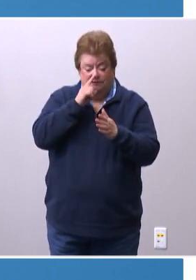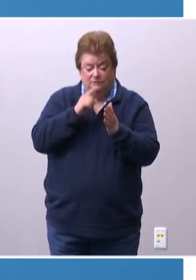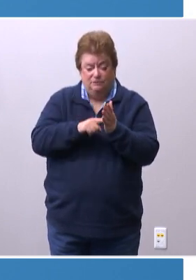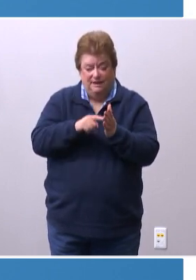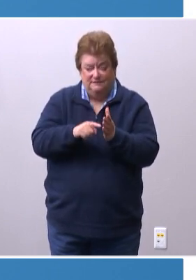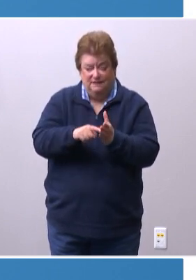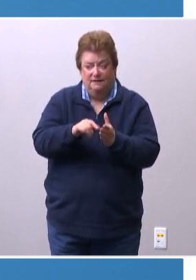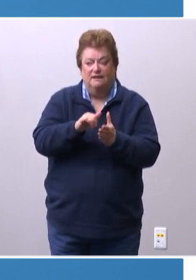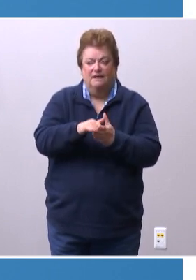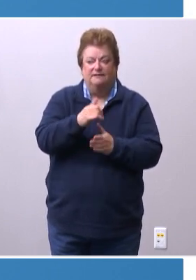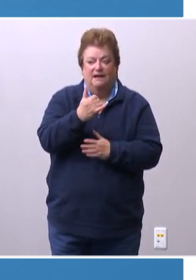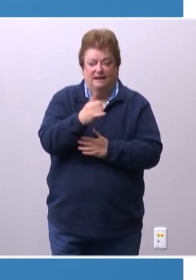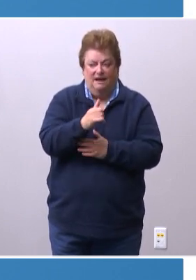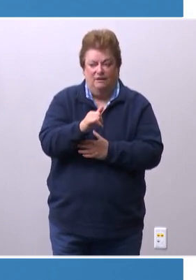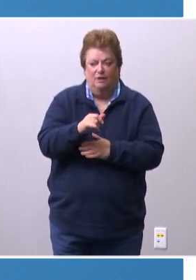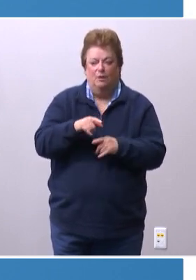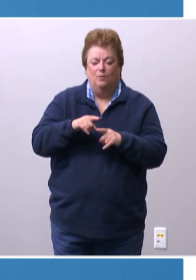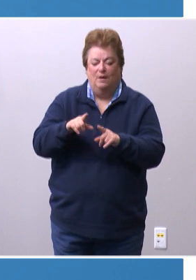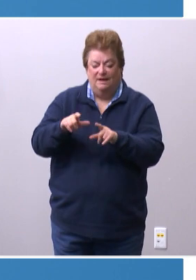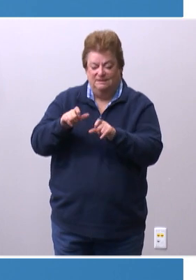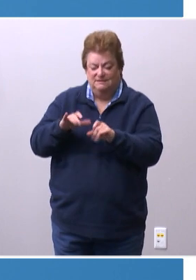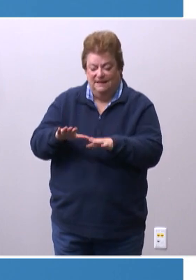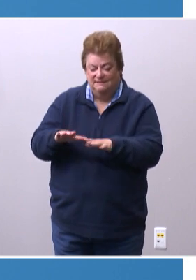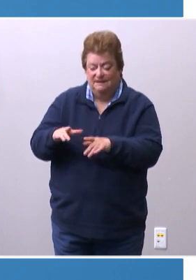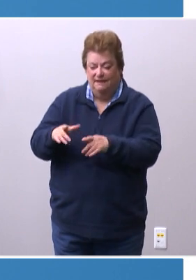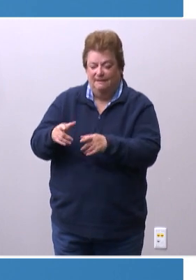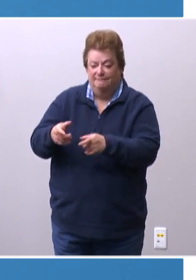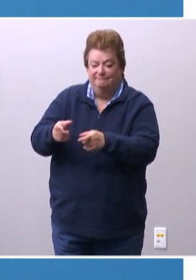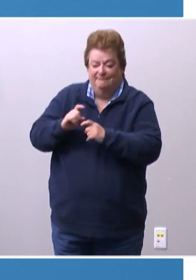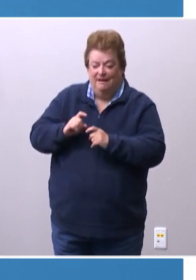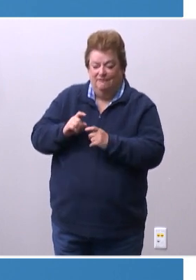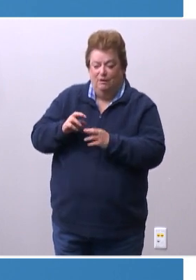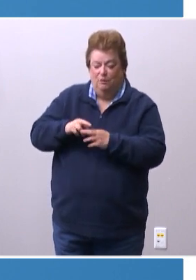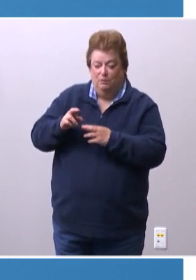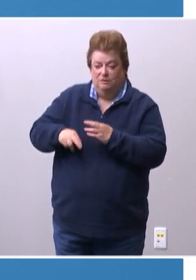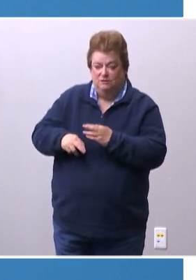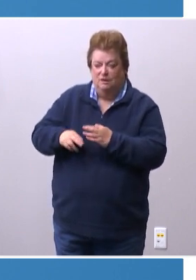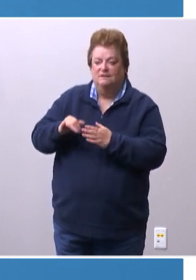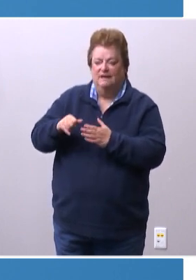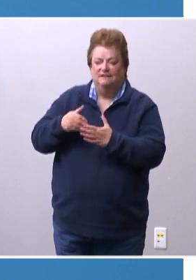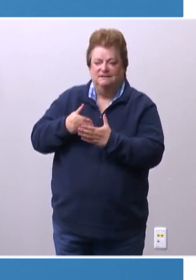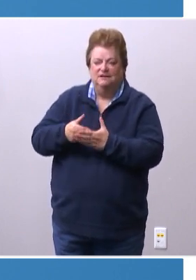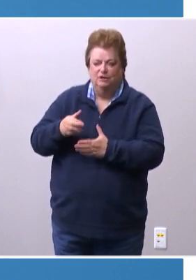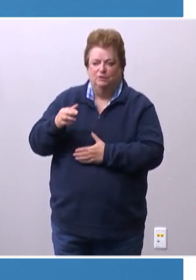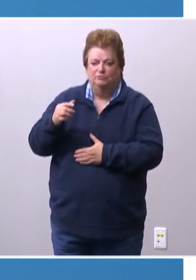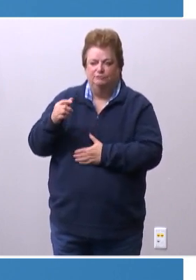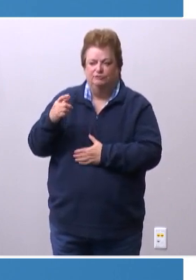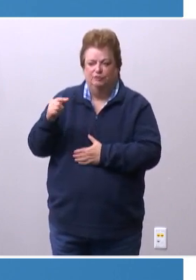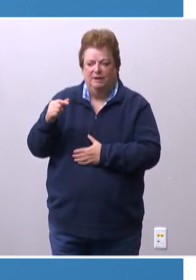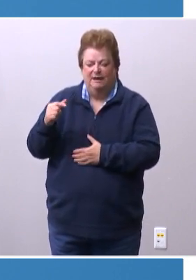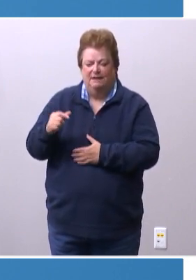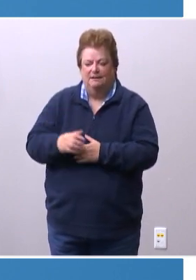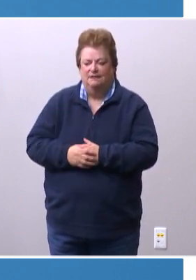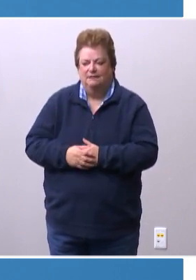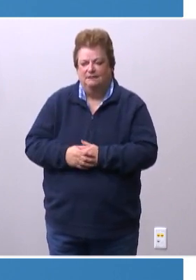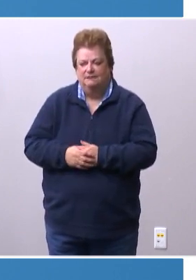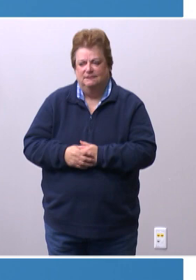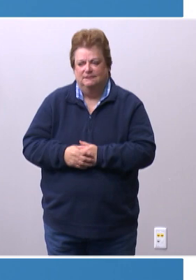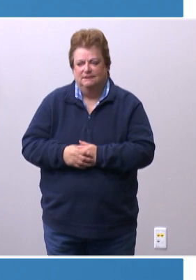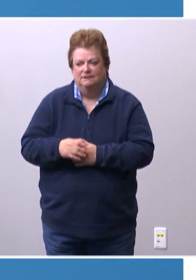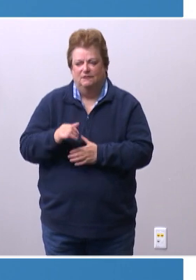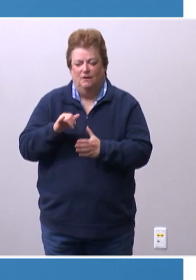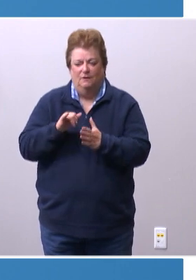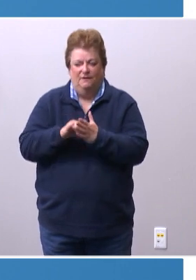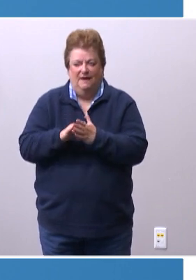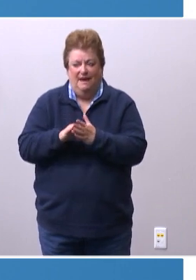yellow category, while testing turnaround time and vaccination rate are near green. The position of the dial